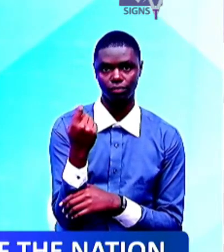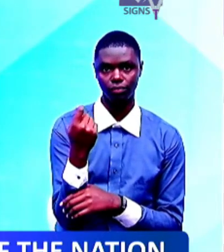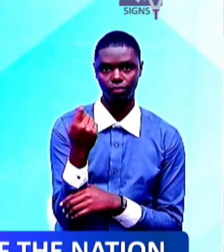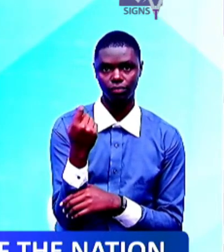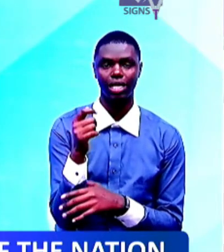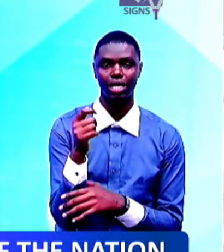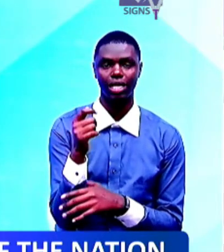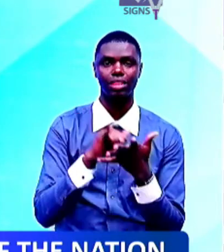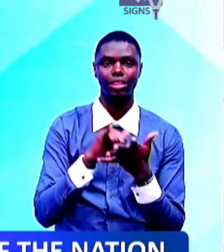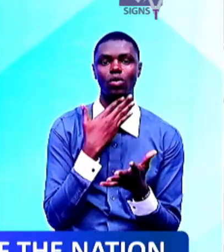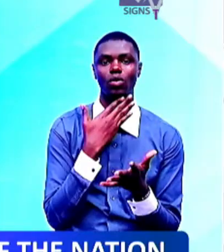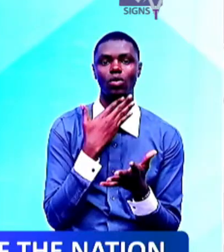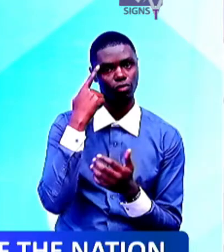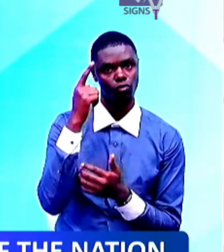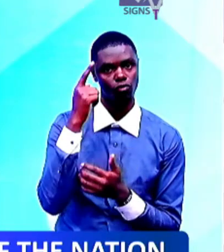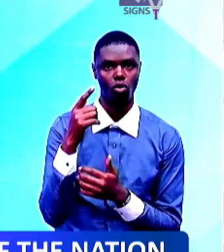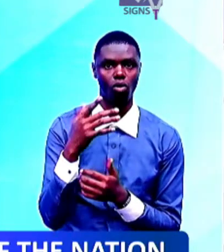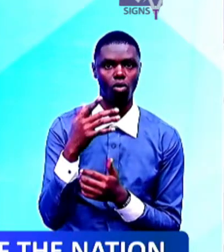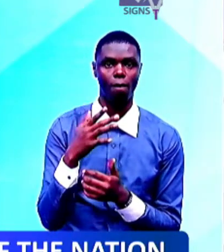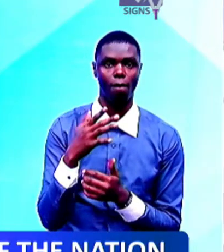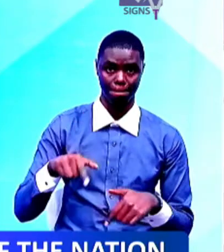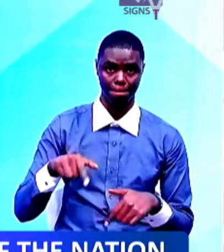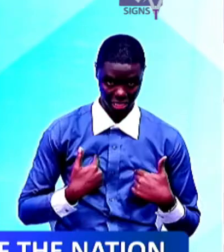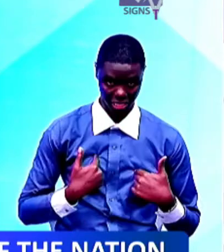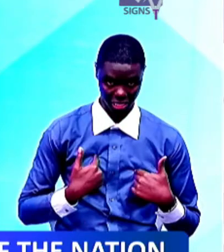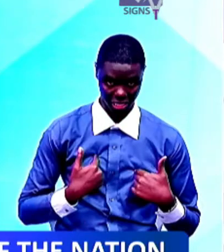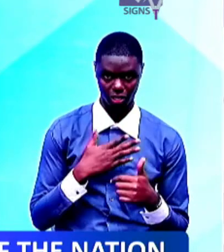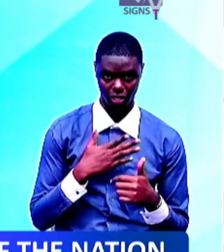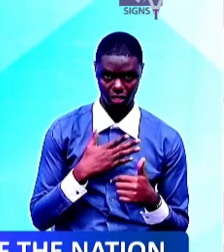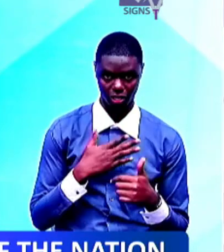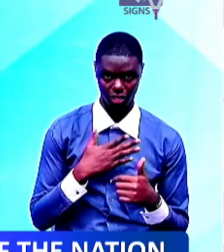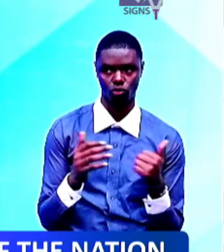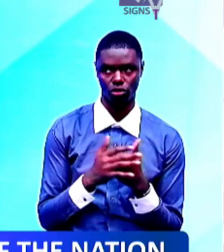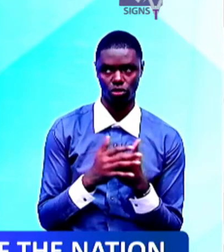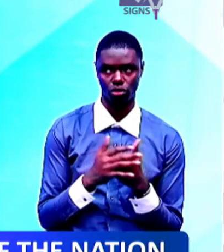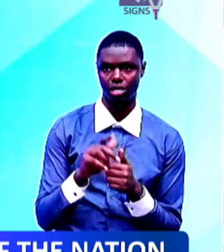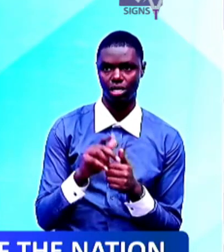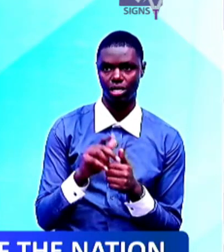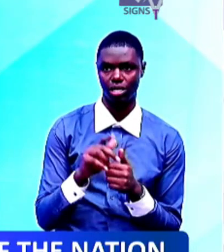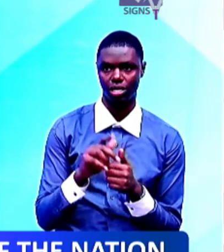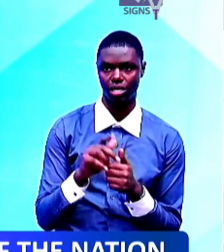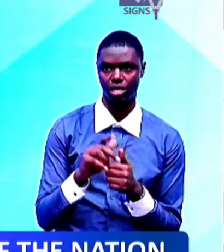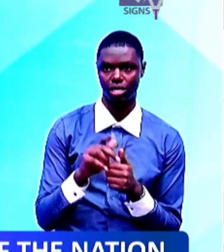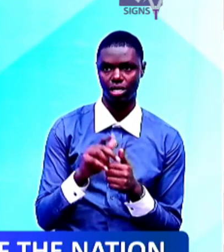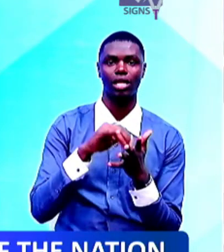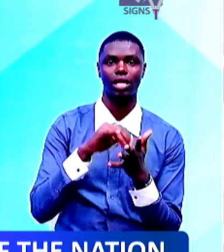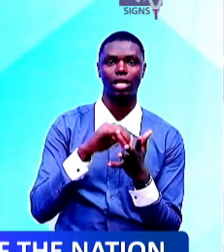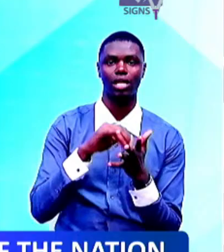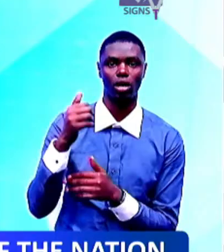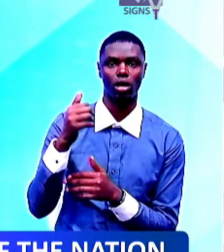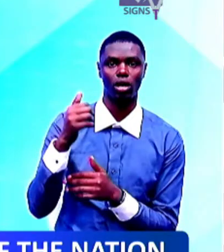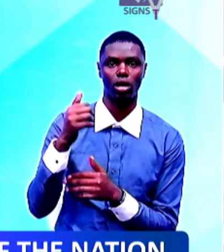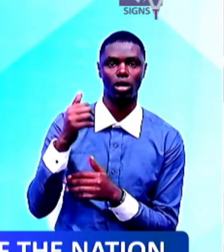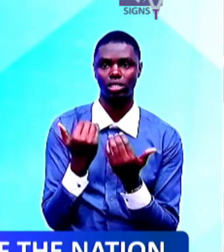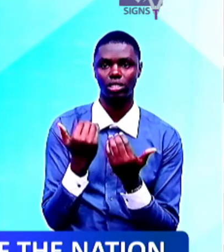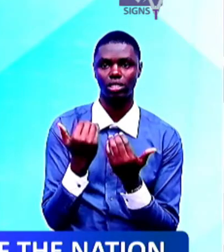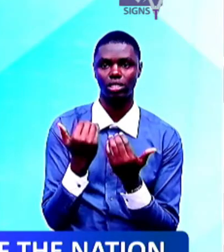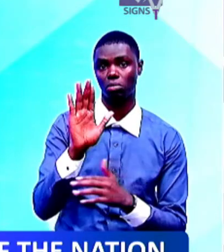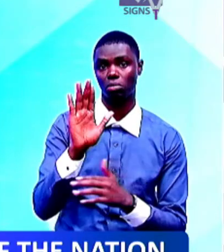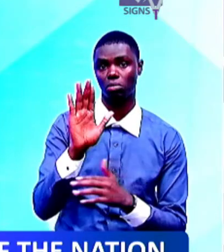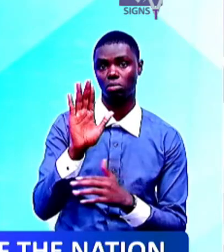I want for me, for me and my children. The Kenya that Oyola wants for him and his children, you've heard